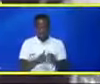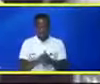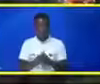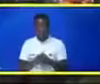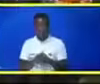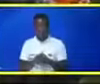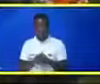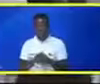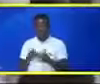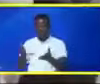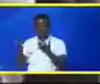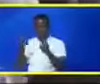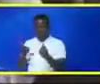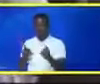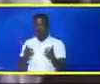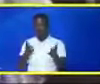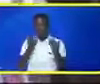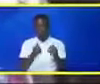Come.